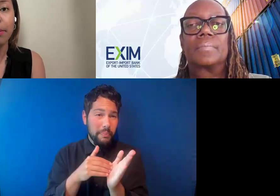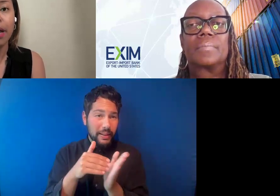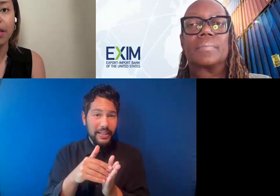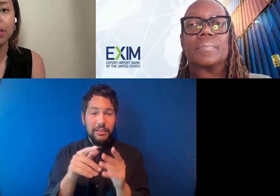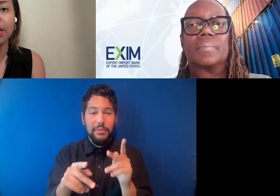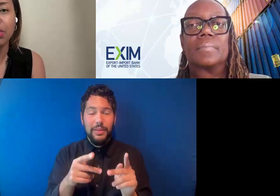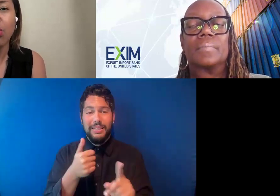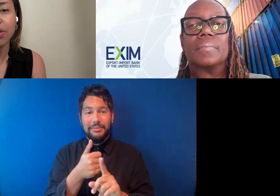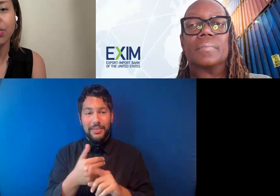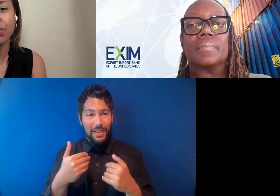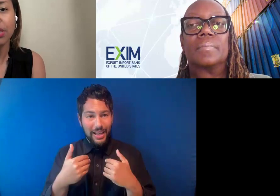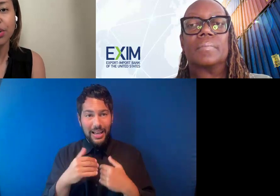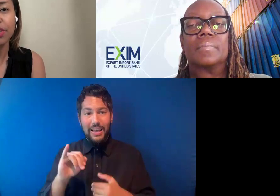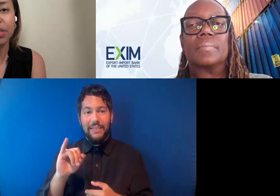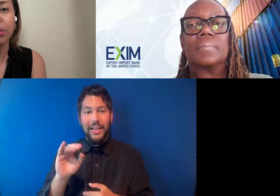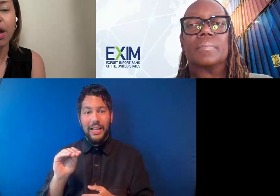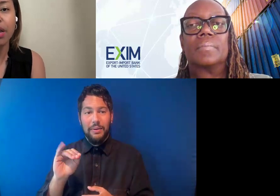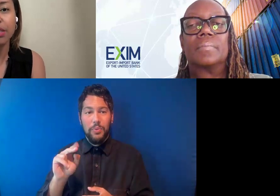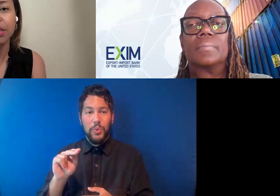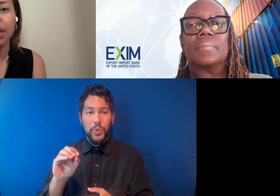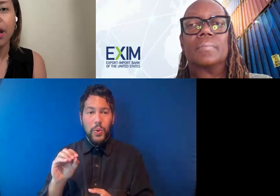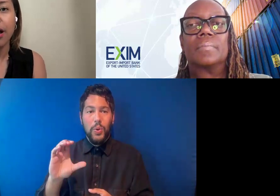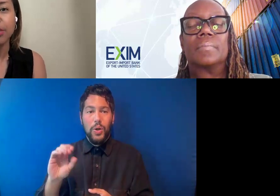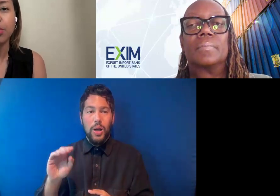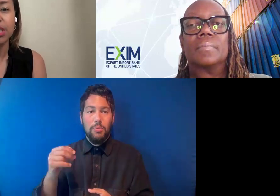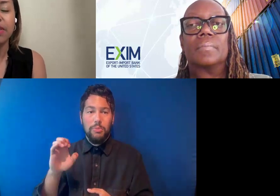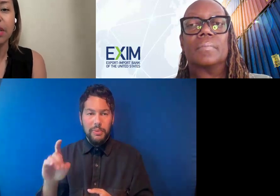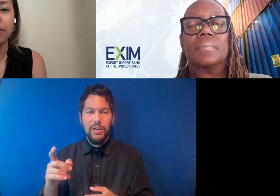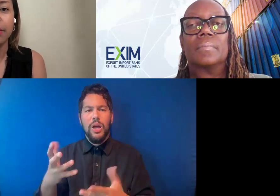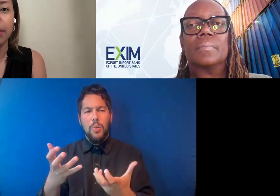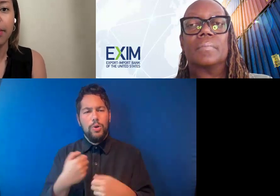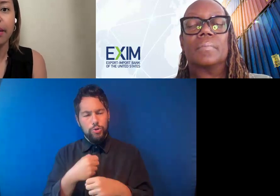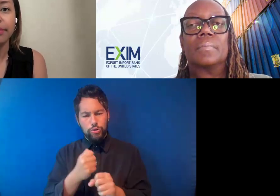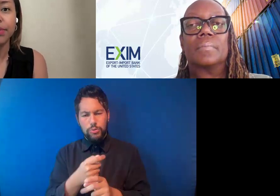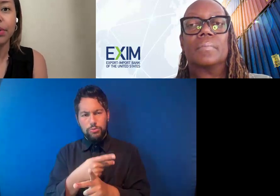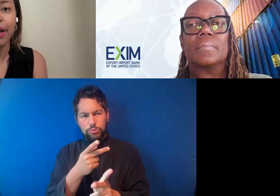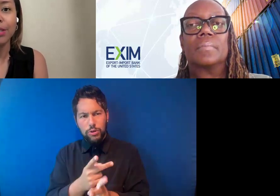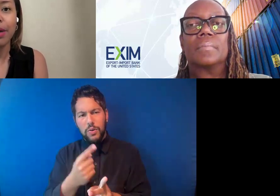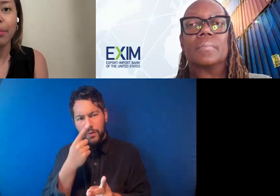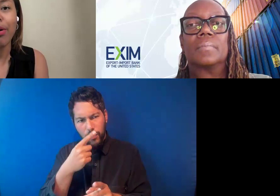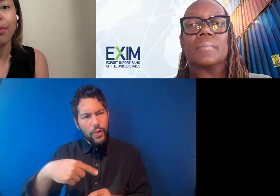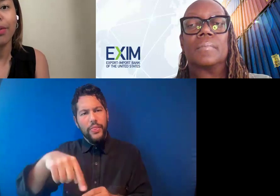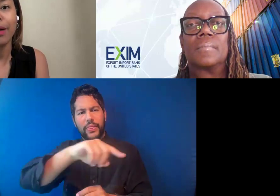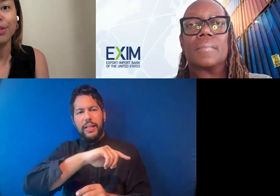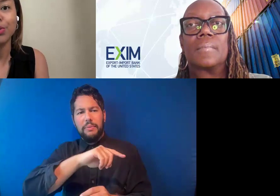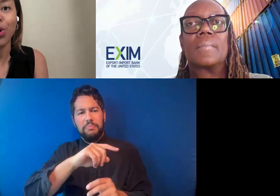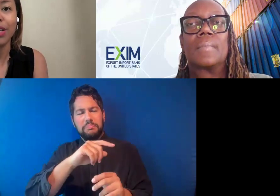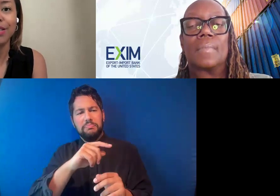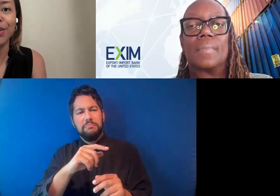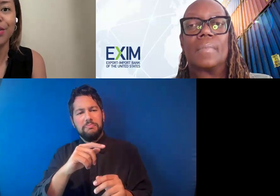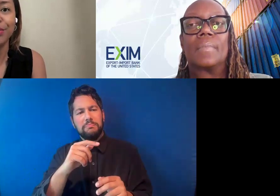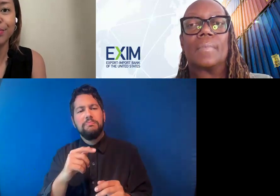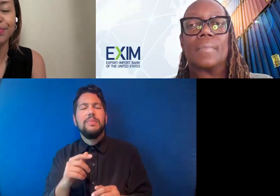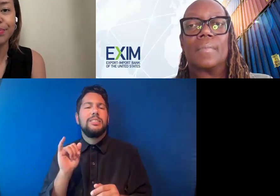themselves immunocompromised. And so I wanted to create services and products specifically with them in mind. So that was my problem that I